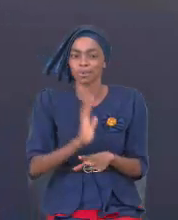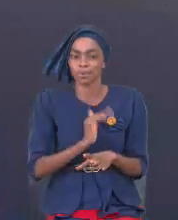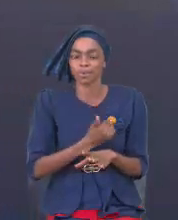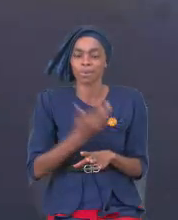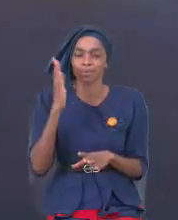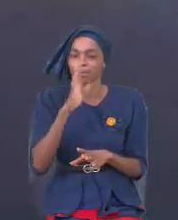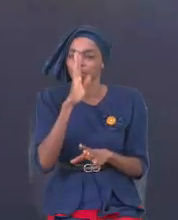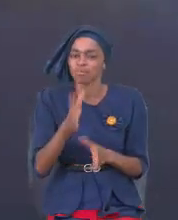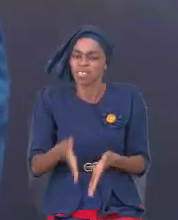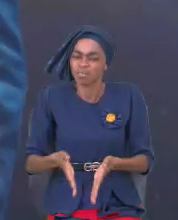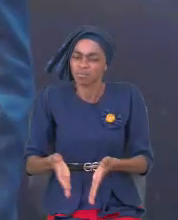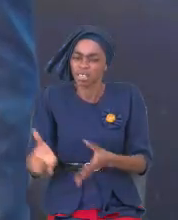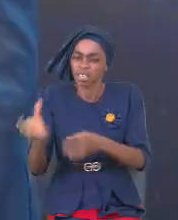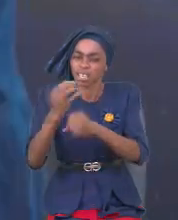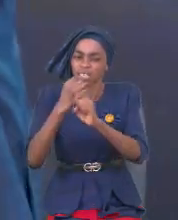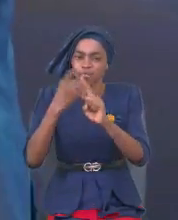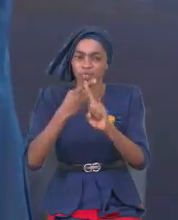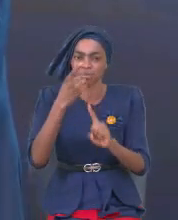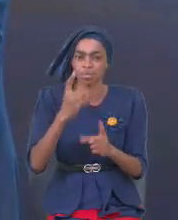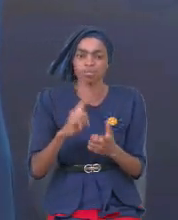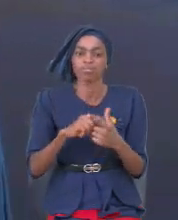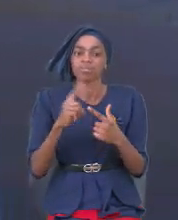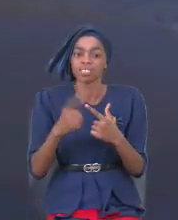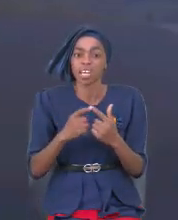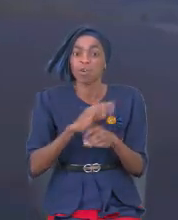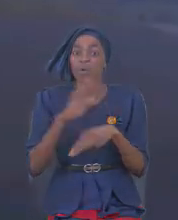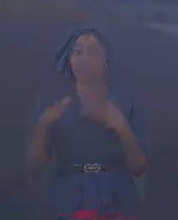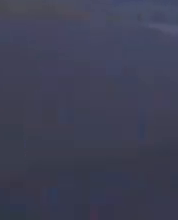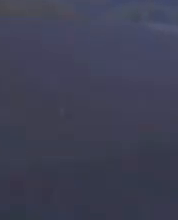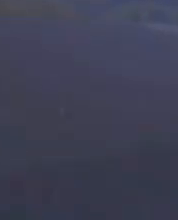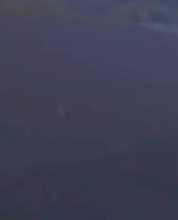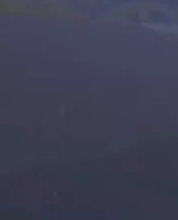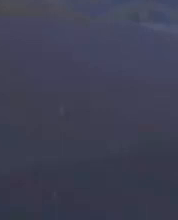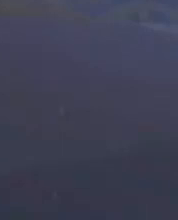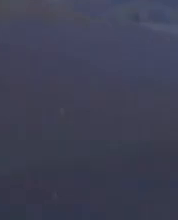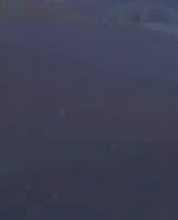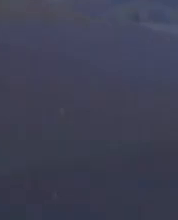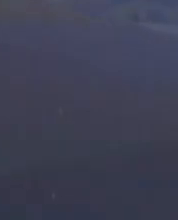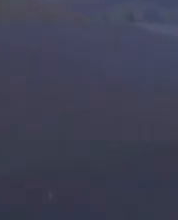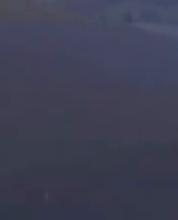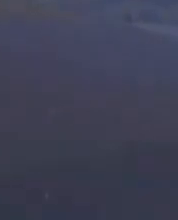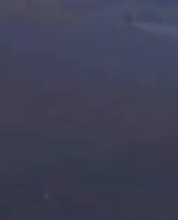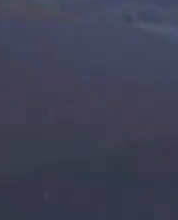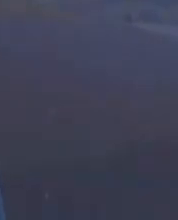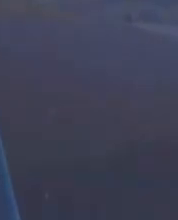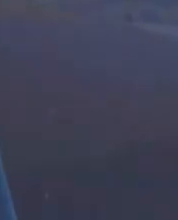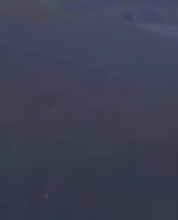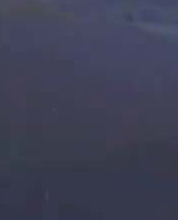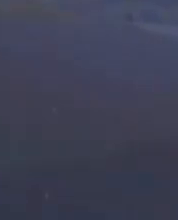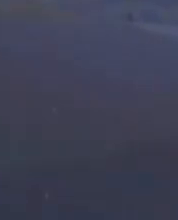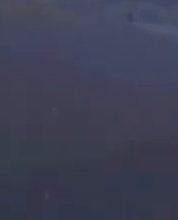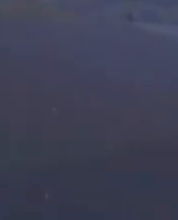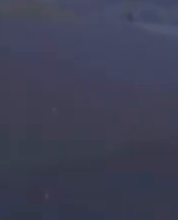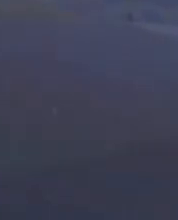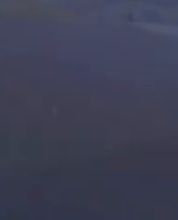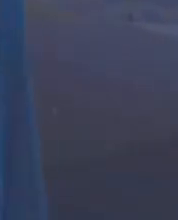who shall those things be which thou hast provided? Who shall those things be which